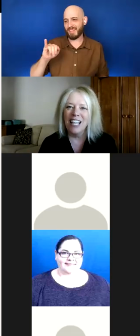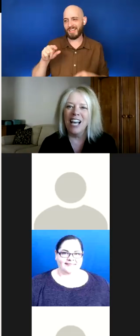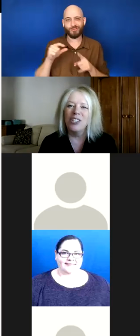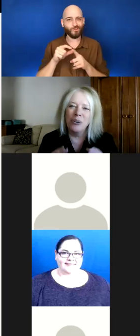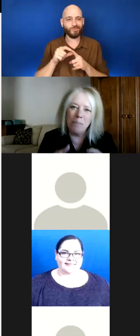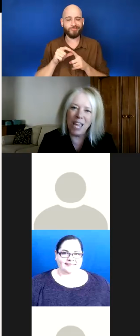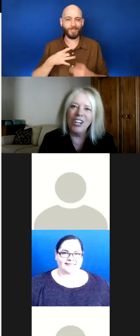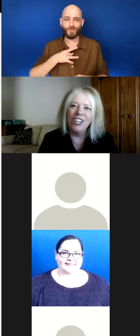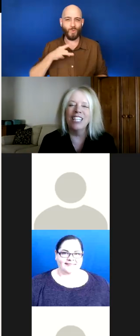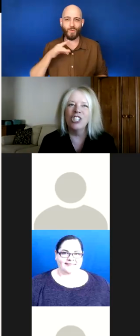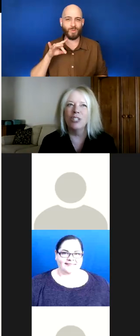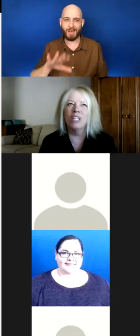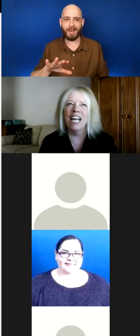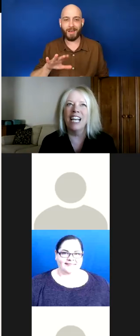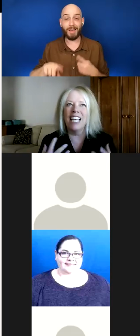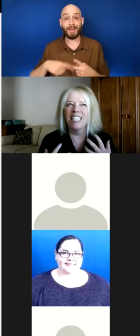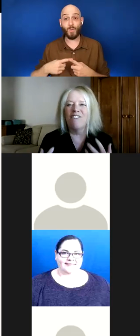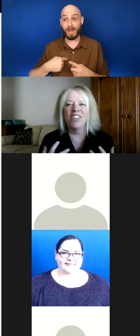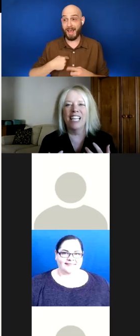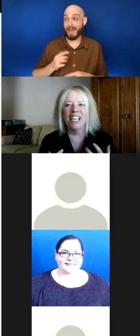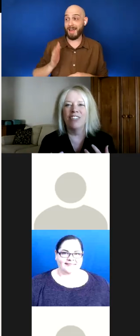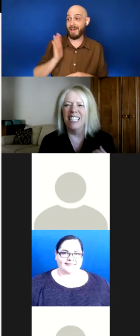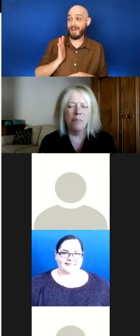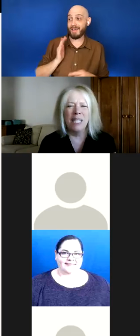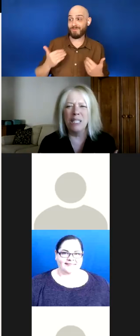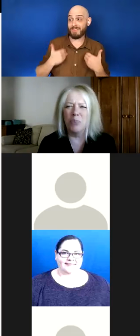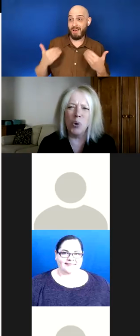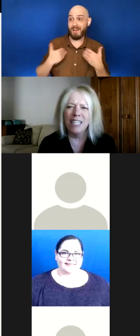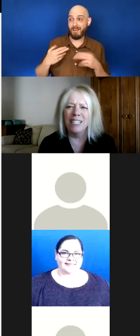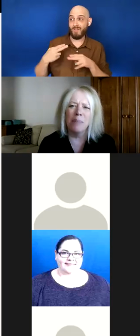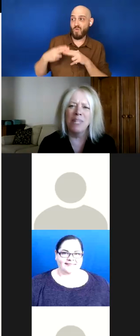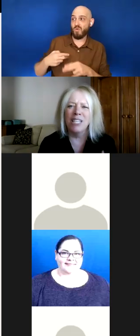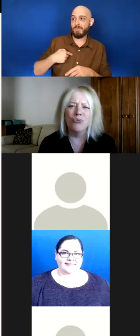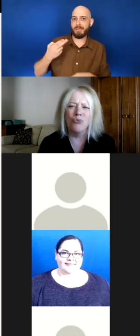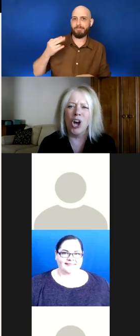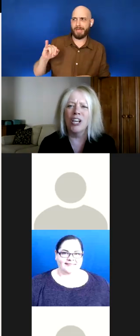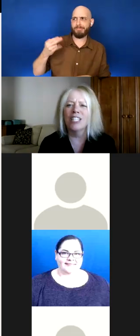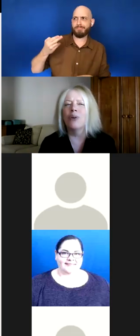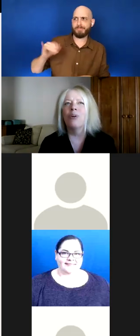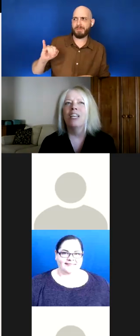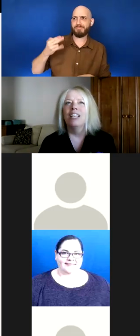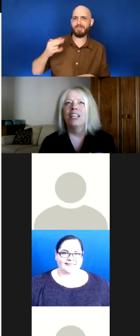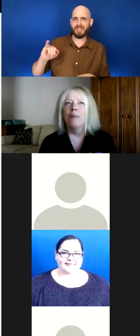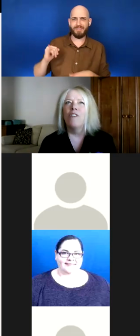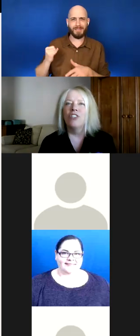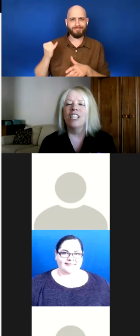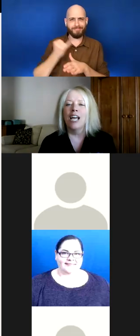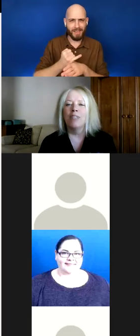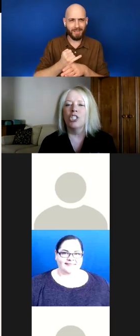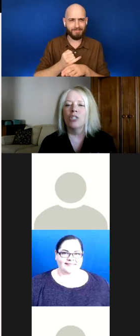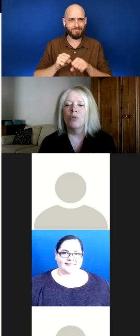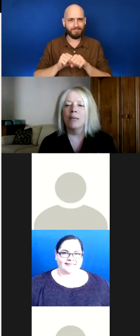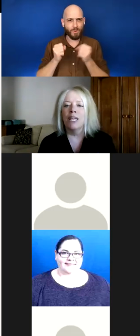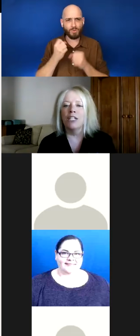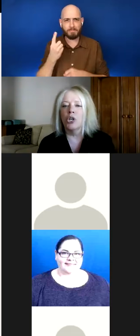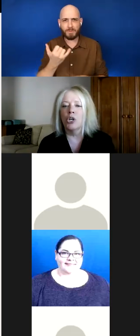this a lot: you're impaired. And it just really kind of has that feeling of something's broken and something is wrong. So over time, that's